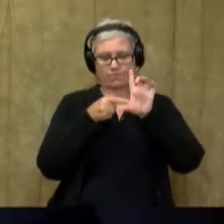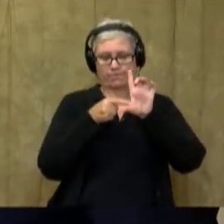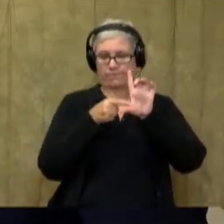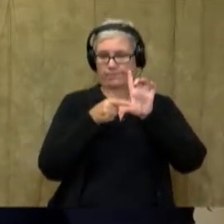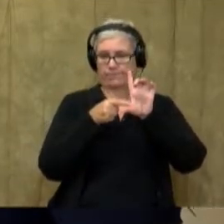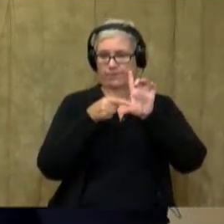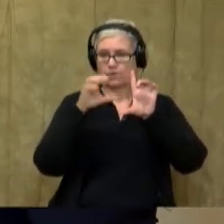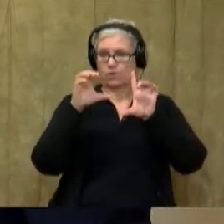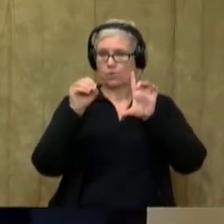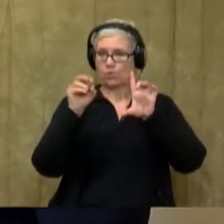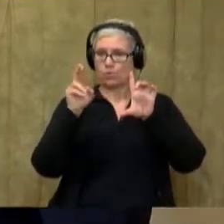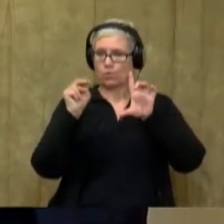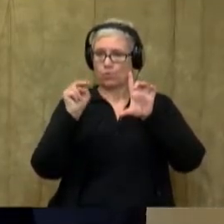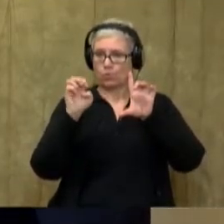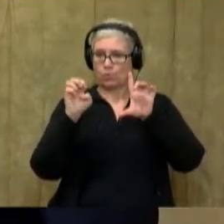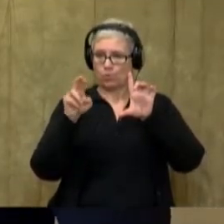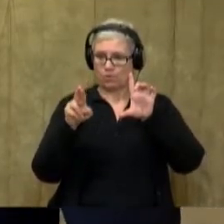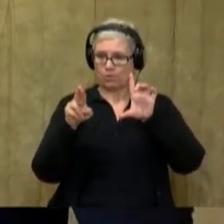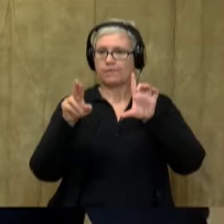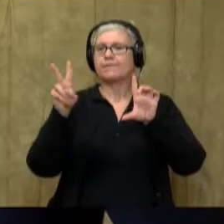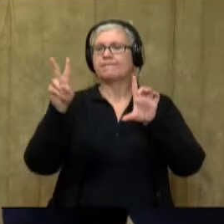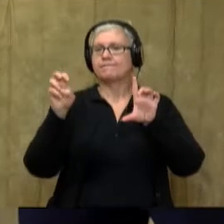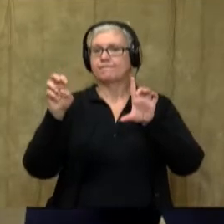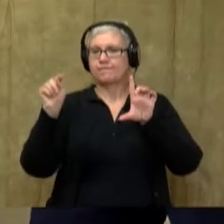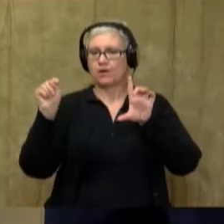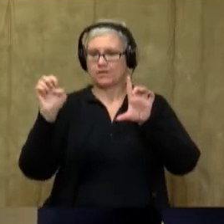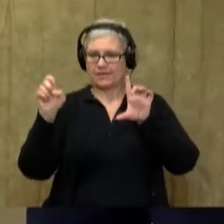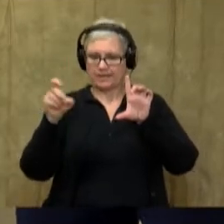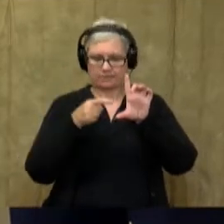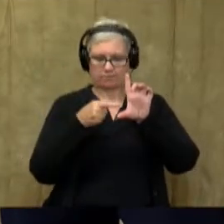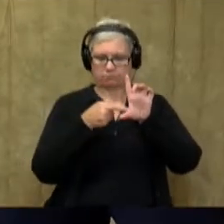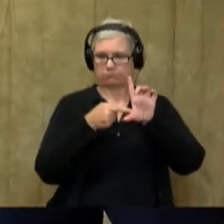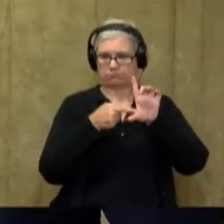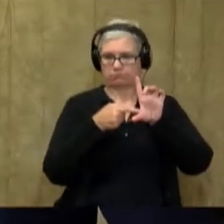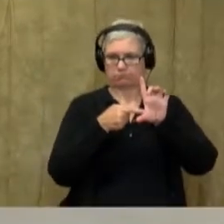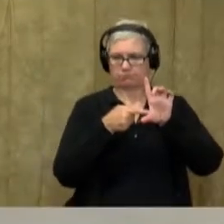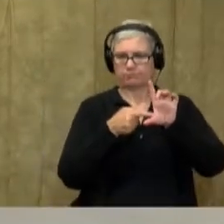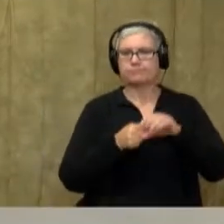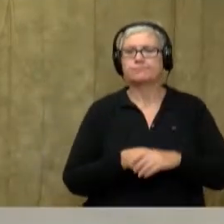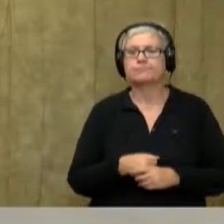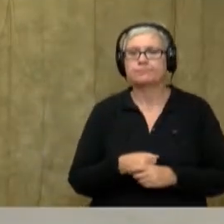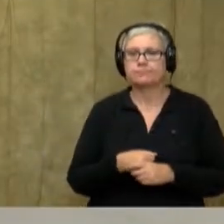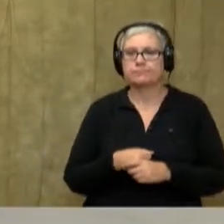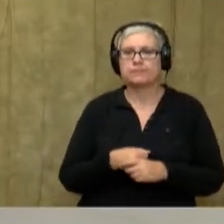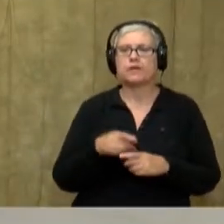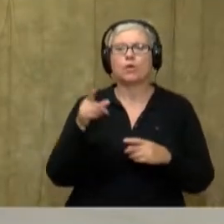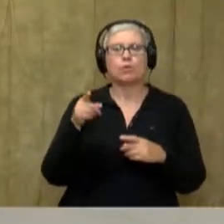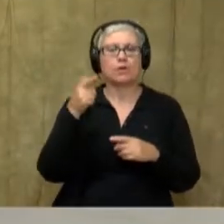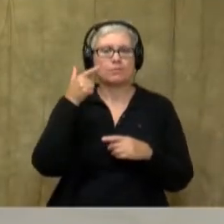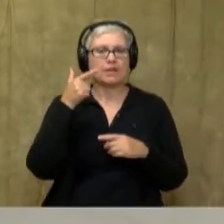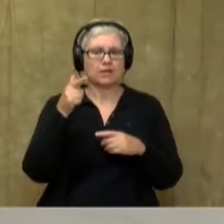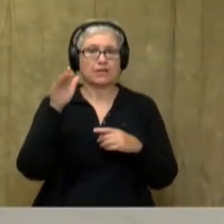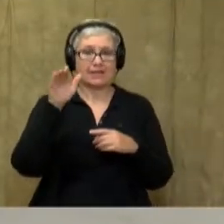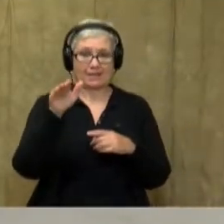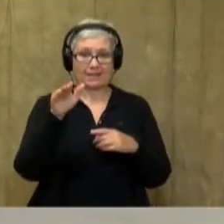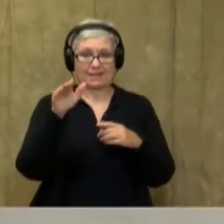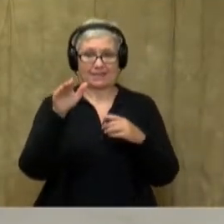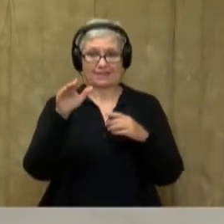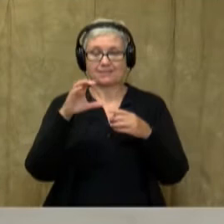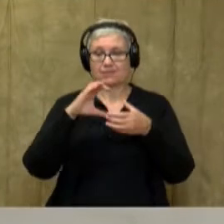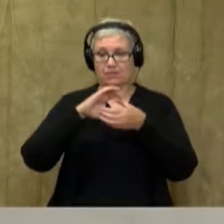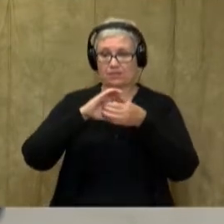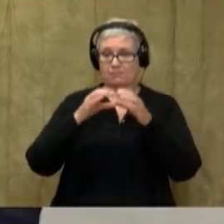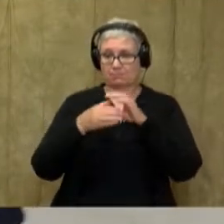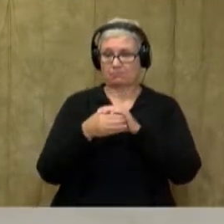our cube. Now, with the painted cube task, we're going to be looking at structures that are a lot like the Rubik's Cube that you